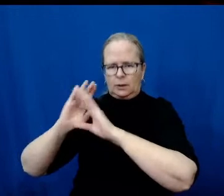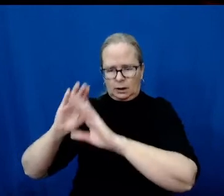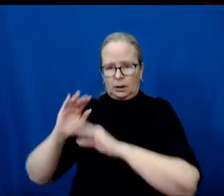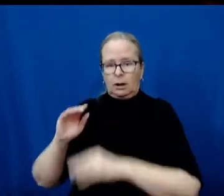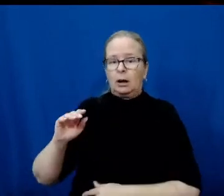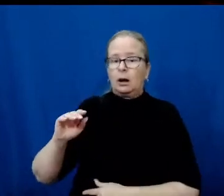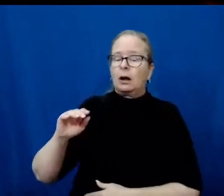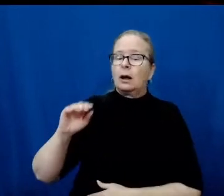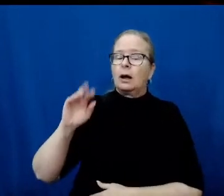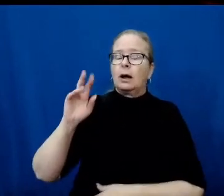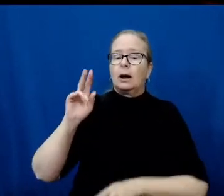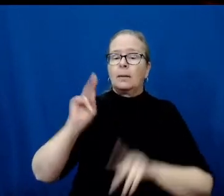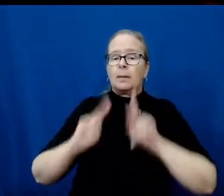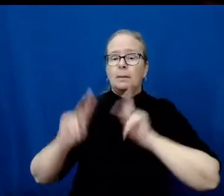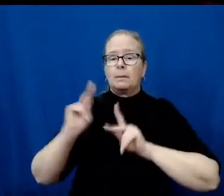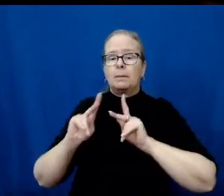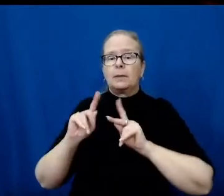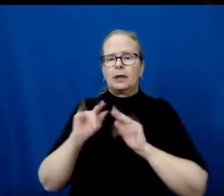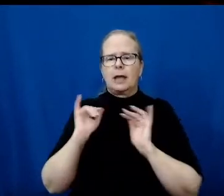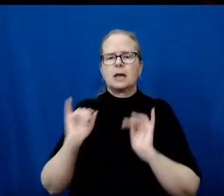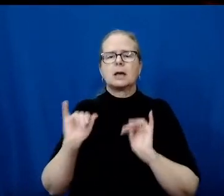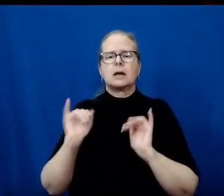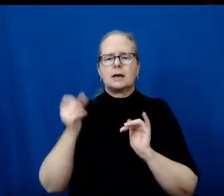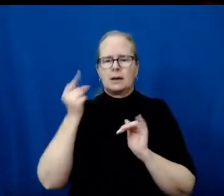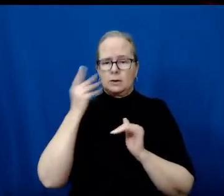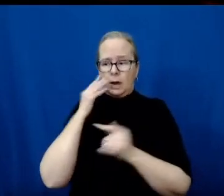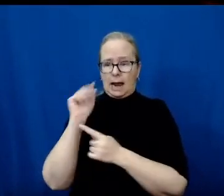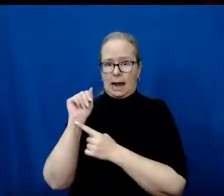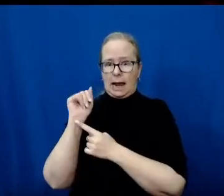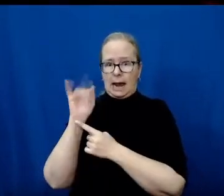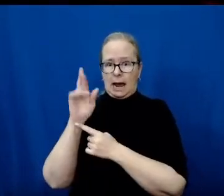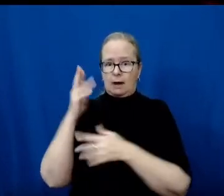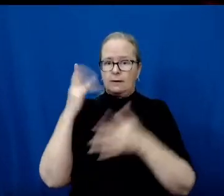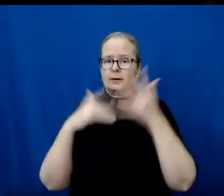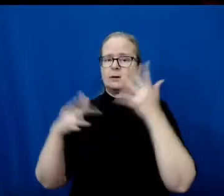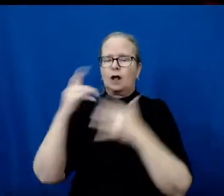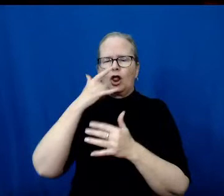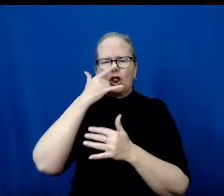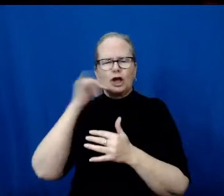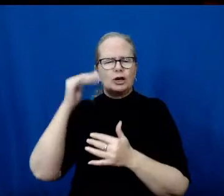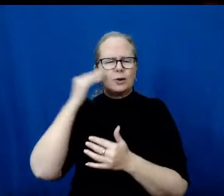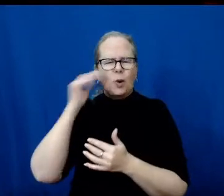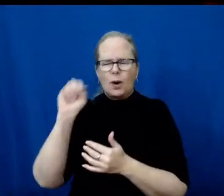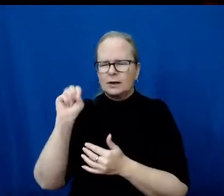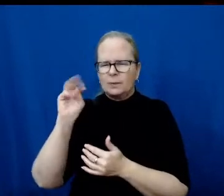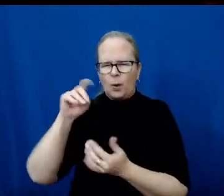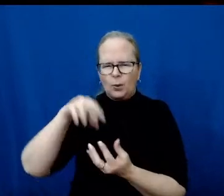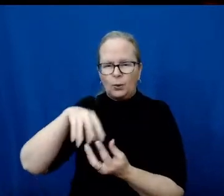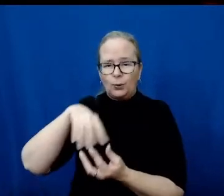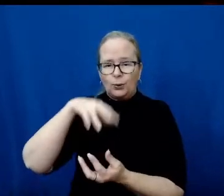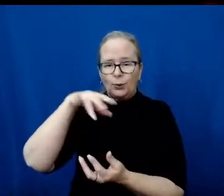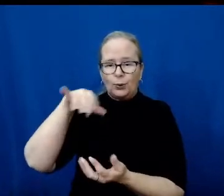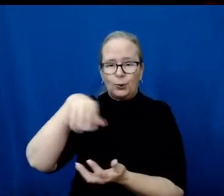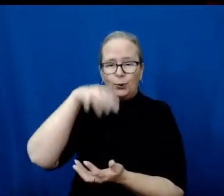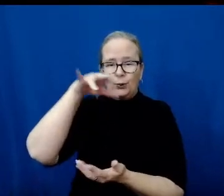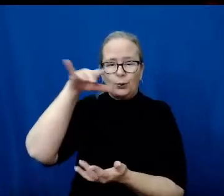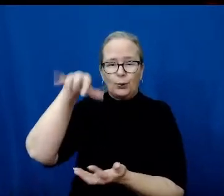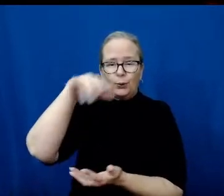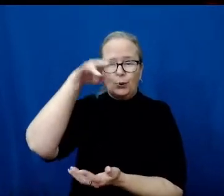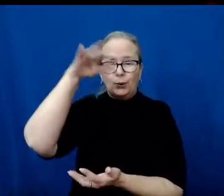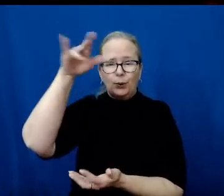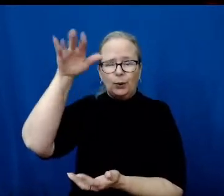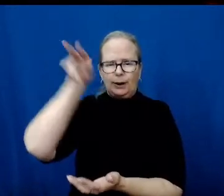the air, I think that's a really useful thing to think about. So if you are trying to keep food smells from cooking or